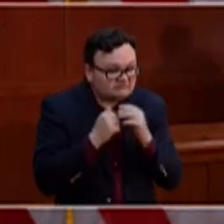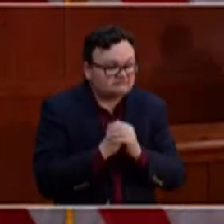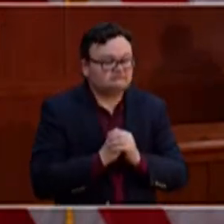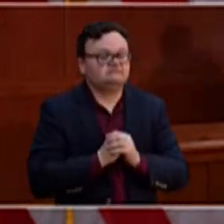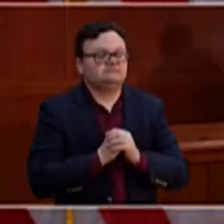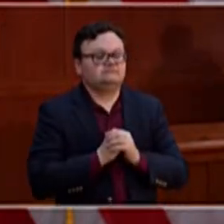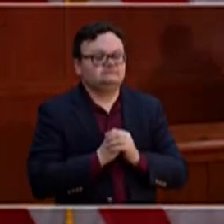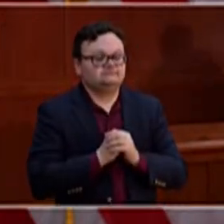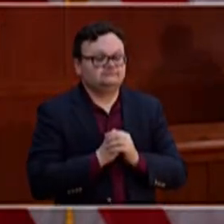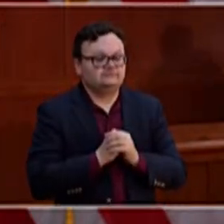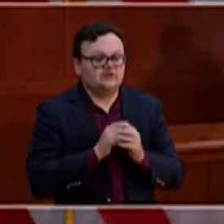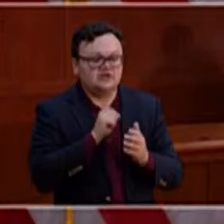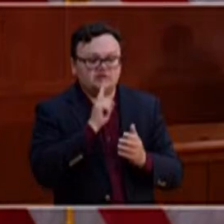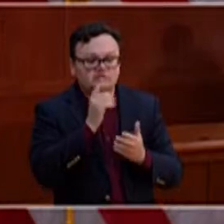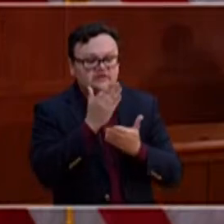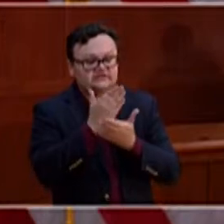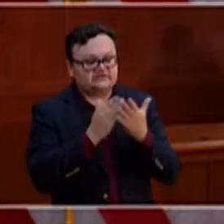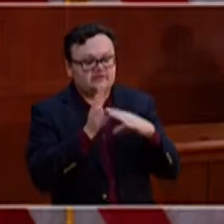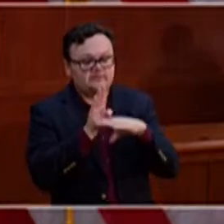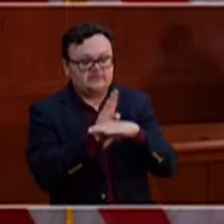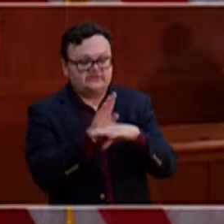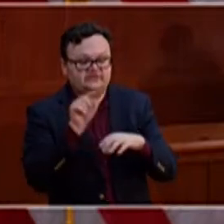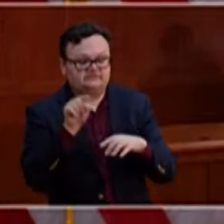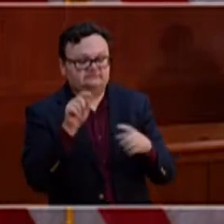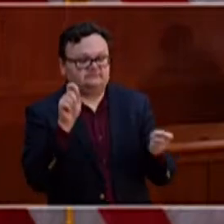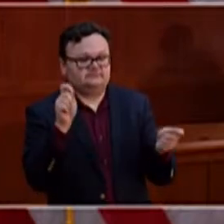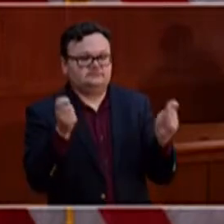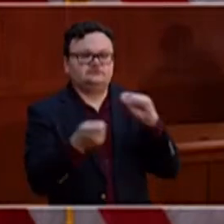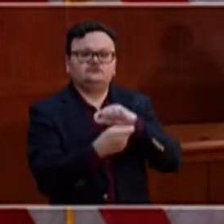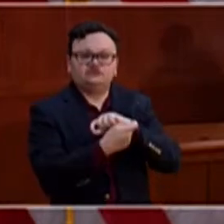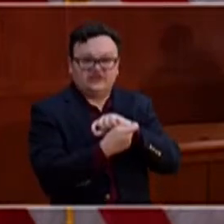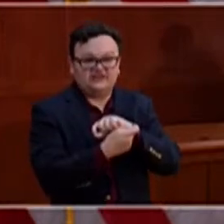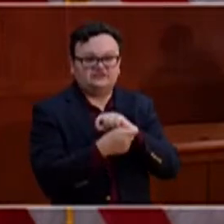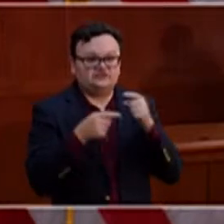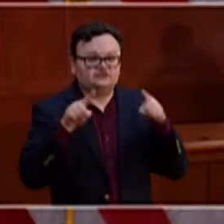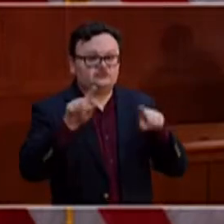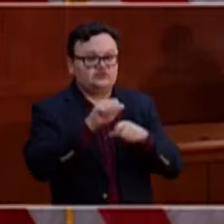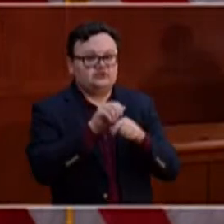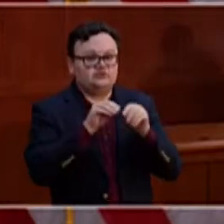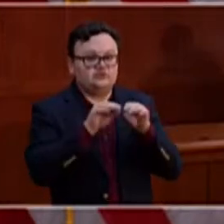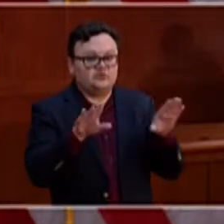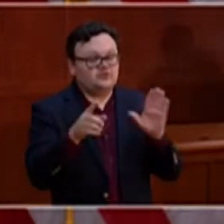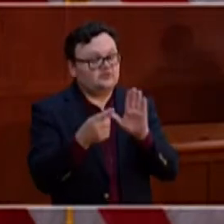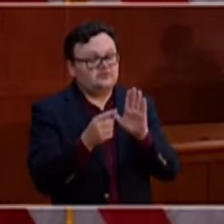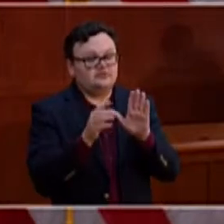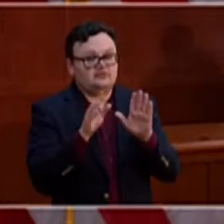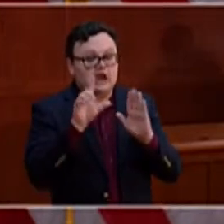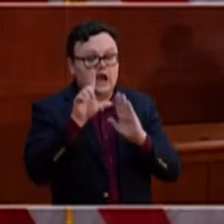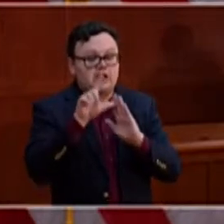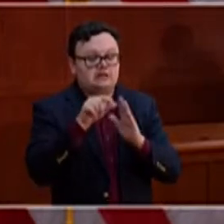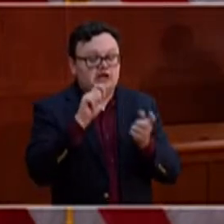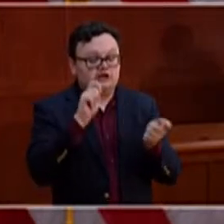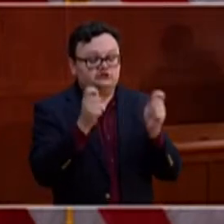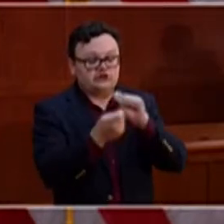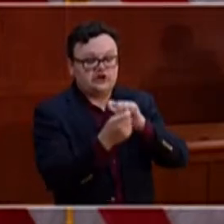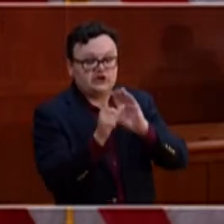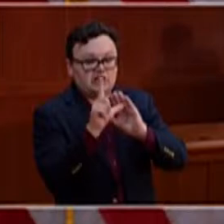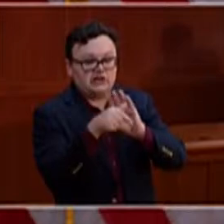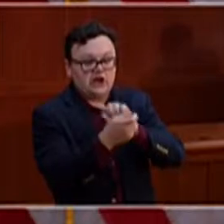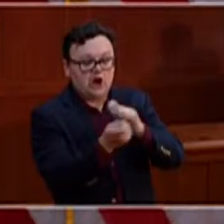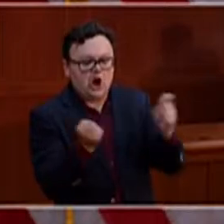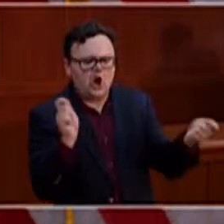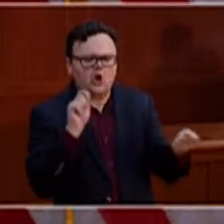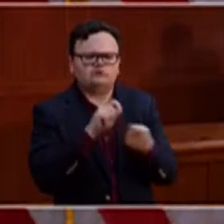way some of these businesses operate, how they've changed operations during the pandemic, some of those operations are going to change going forward. And some